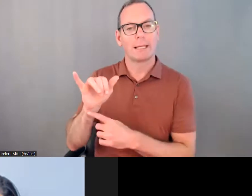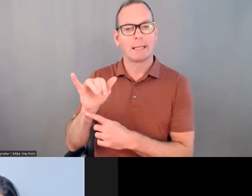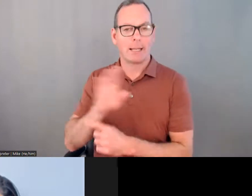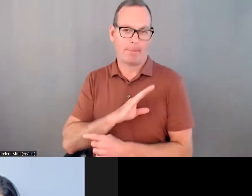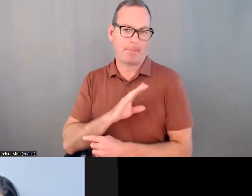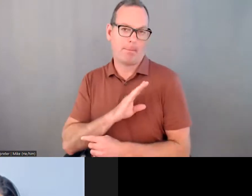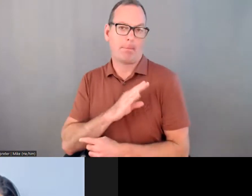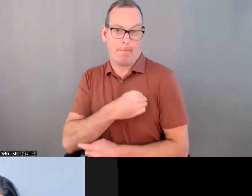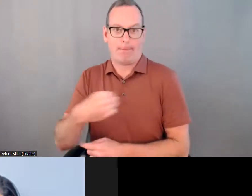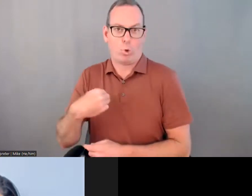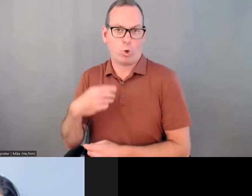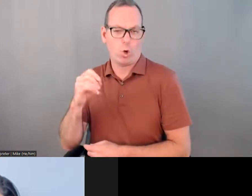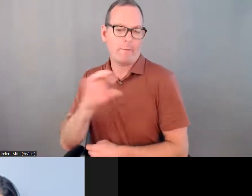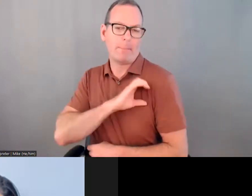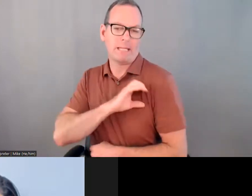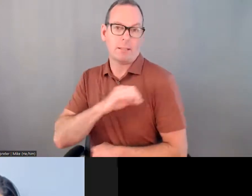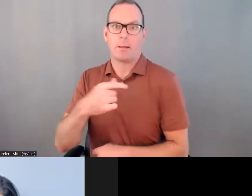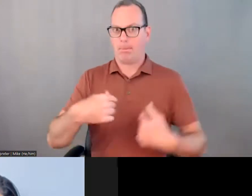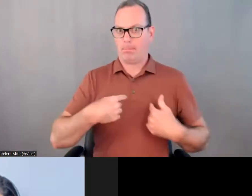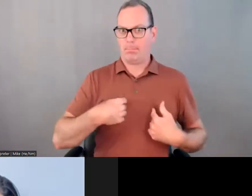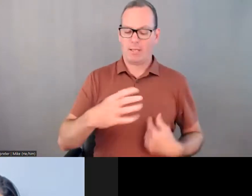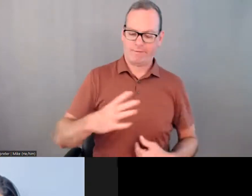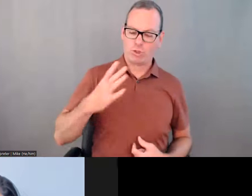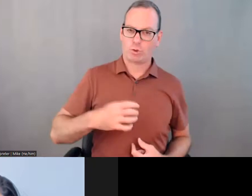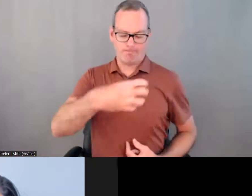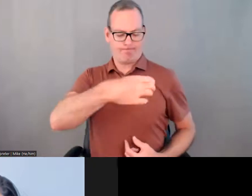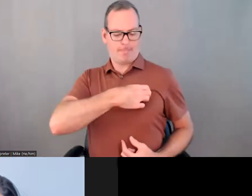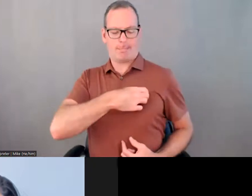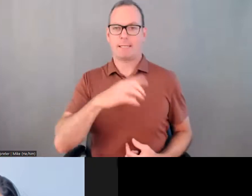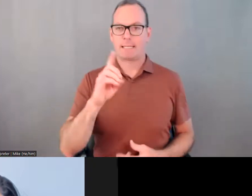that question, I mean, yes, there's a huge influx of fraud reported cases.